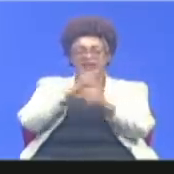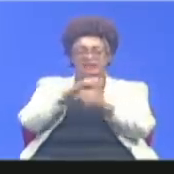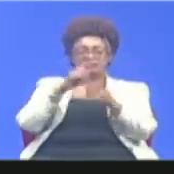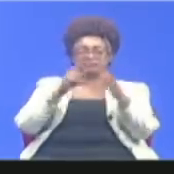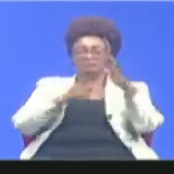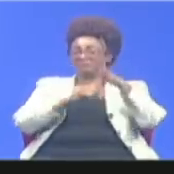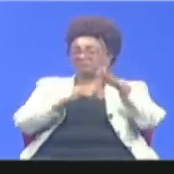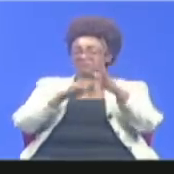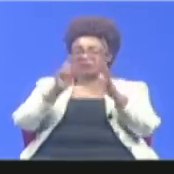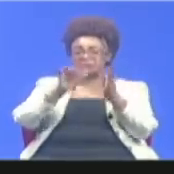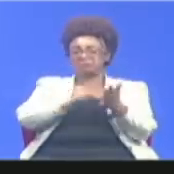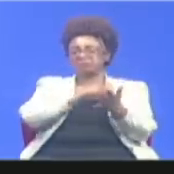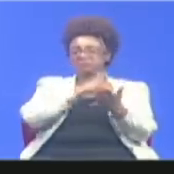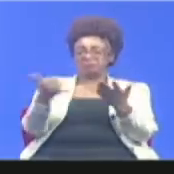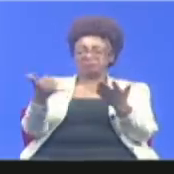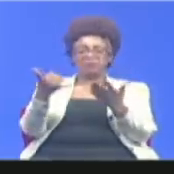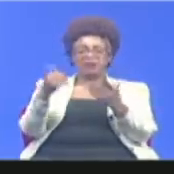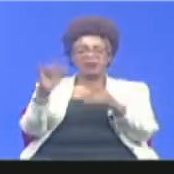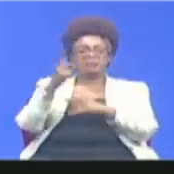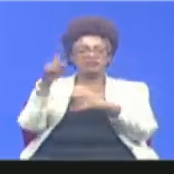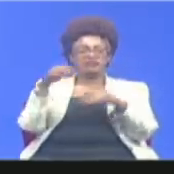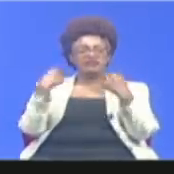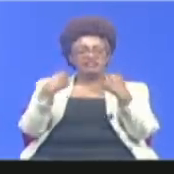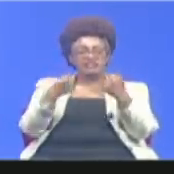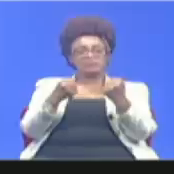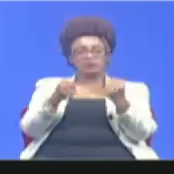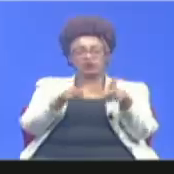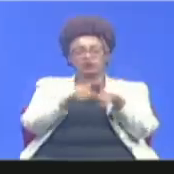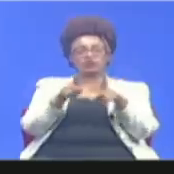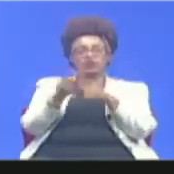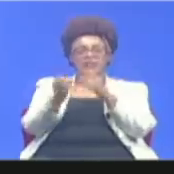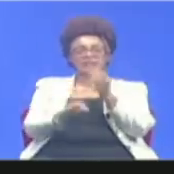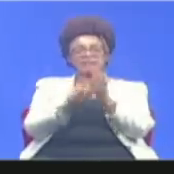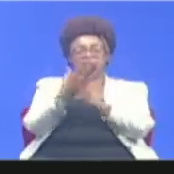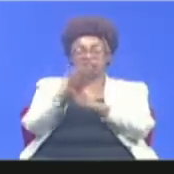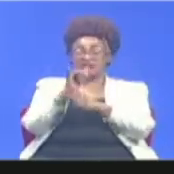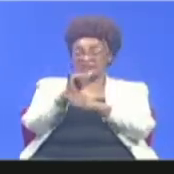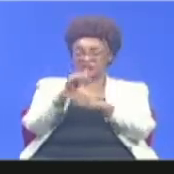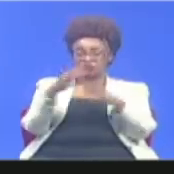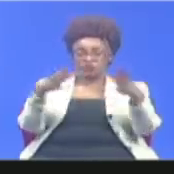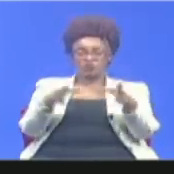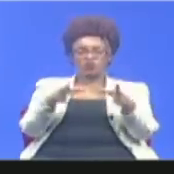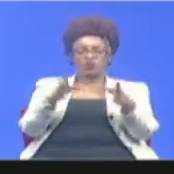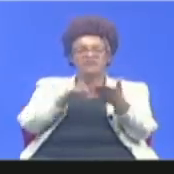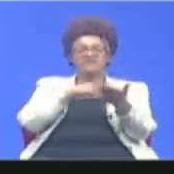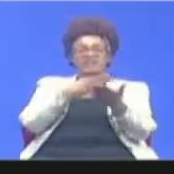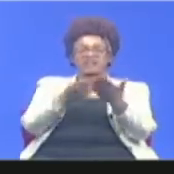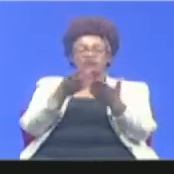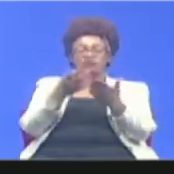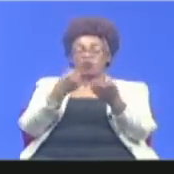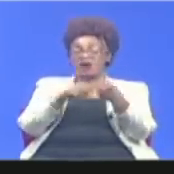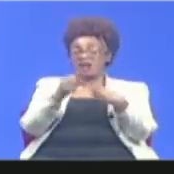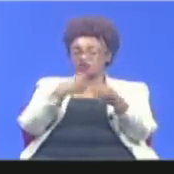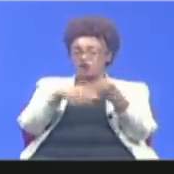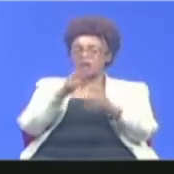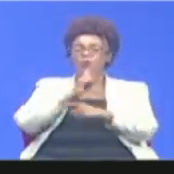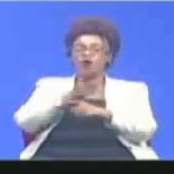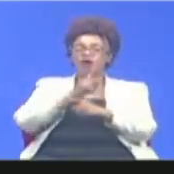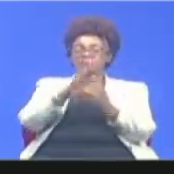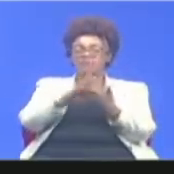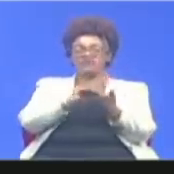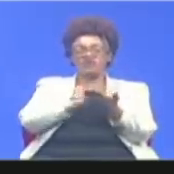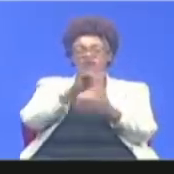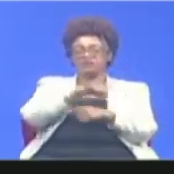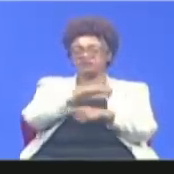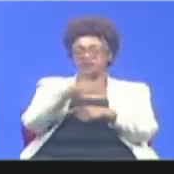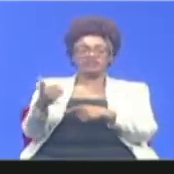report released by the Ministry of Transport has also established that the crew failed to act on a warning right before the crash.